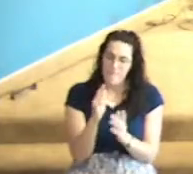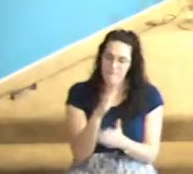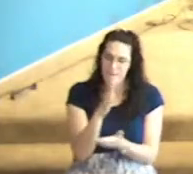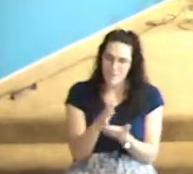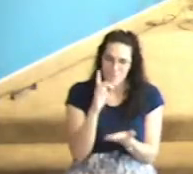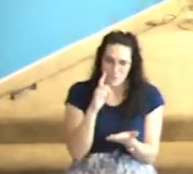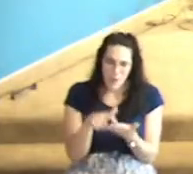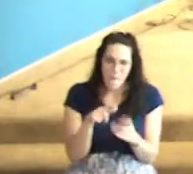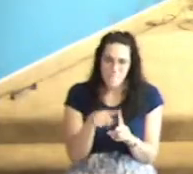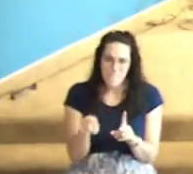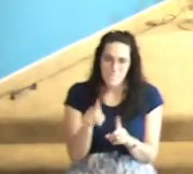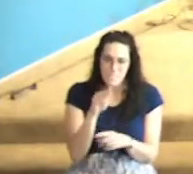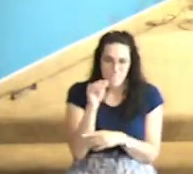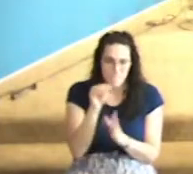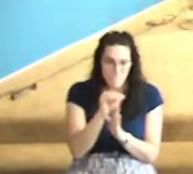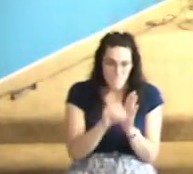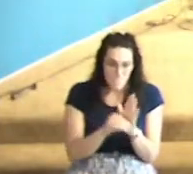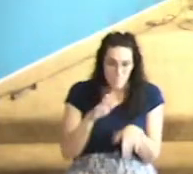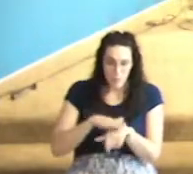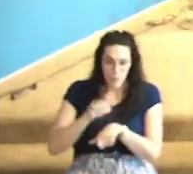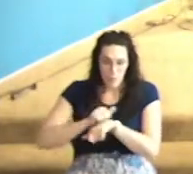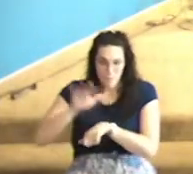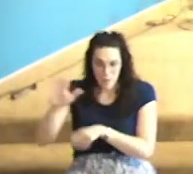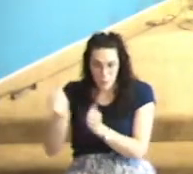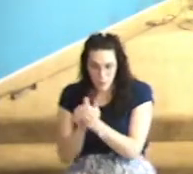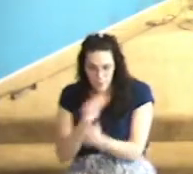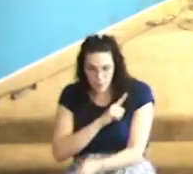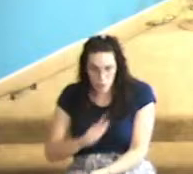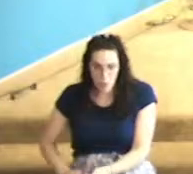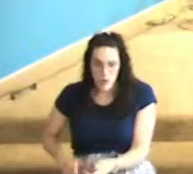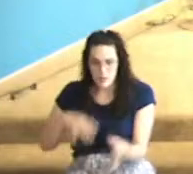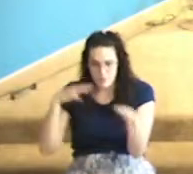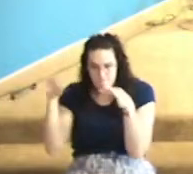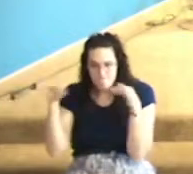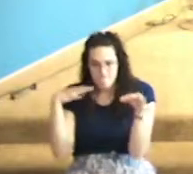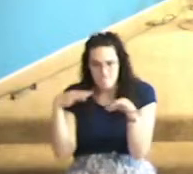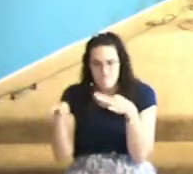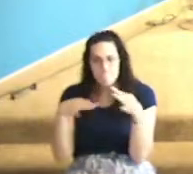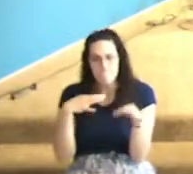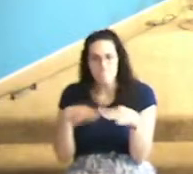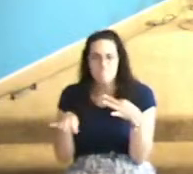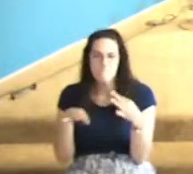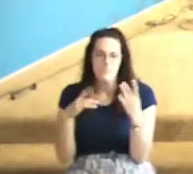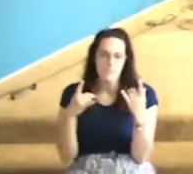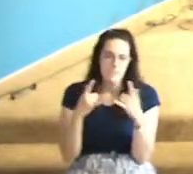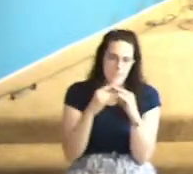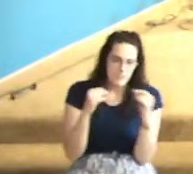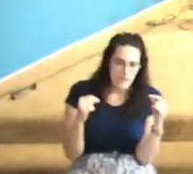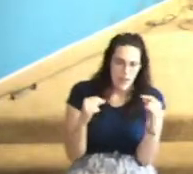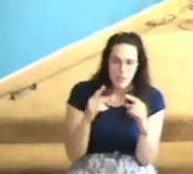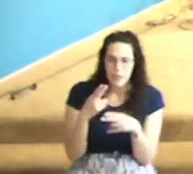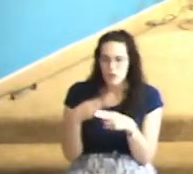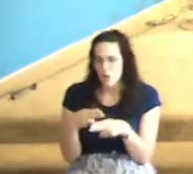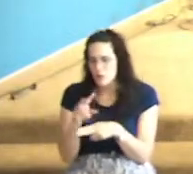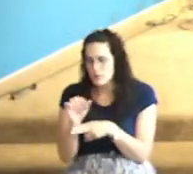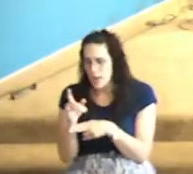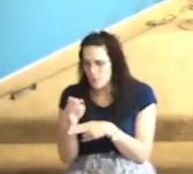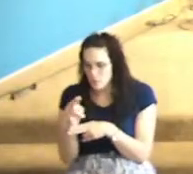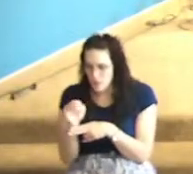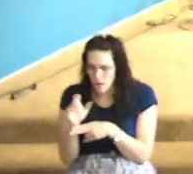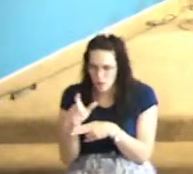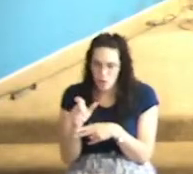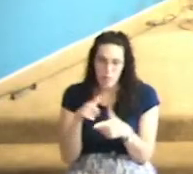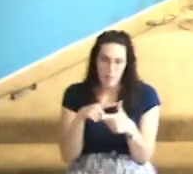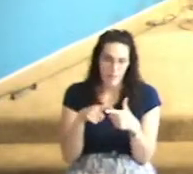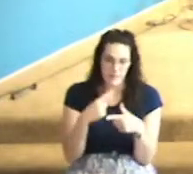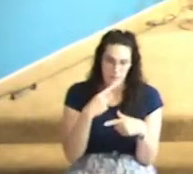this. They're up, Moses up on the mountain with the Lord, and he's given all these instructions about like this tent that they call the tabernacle. And